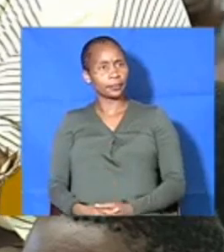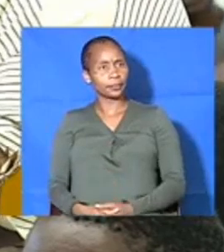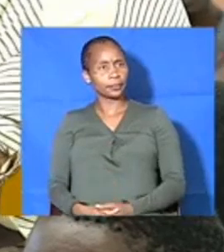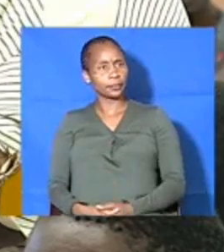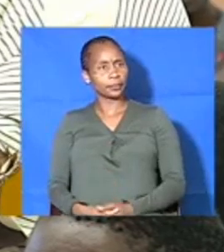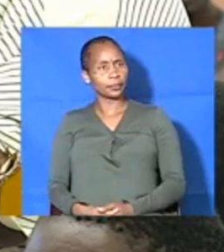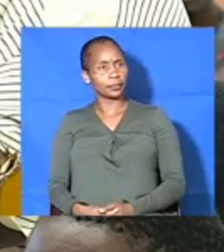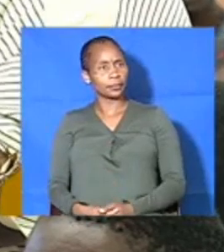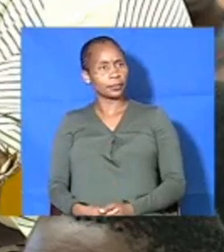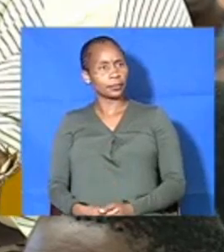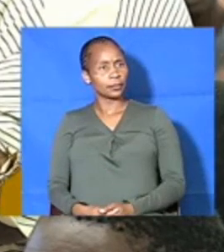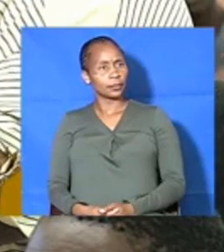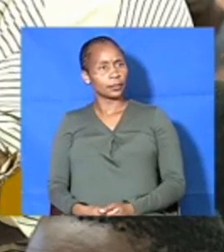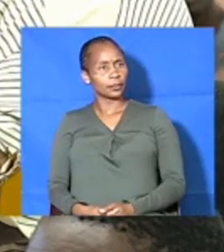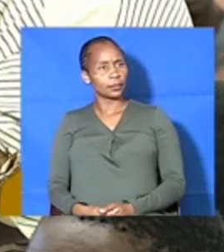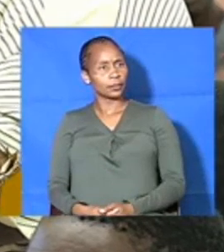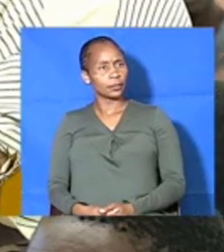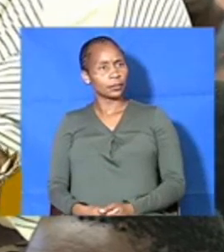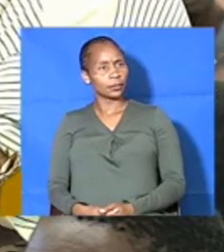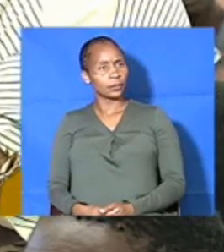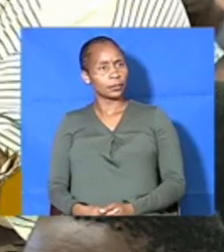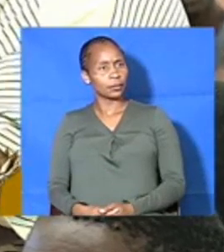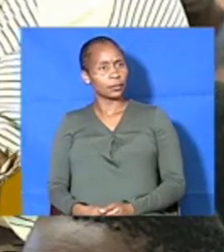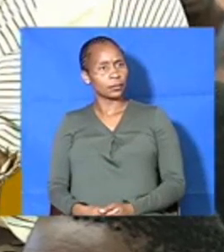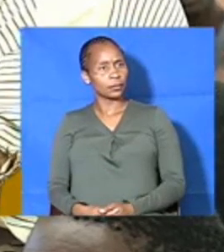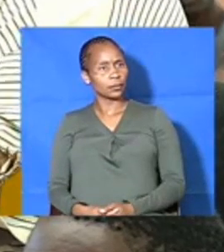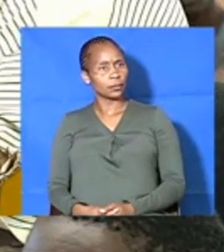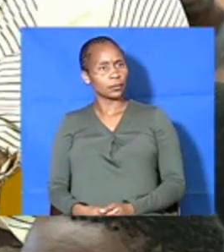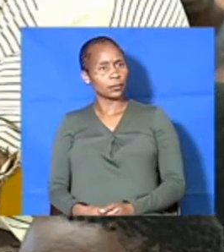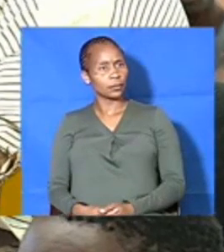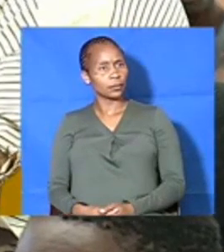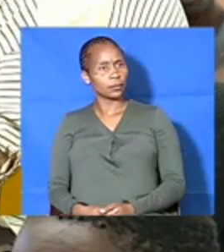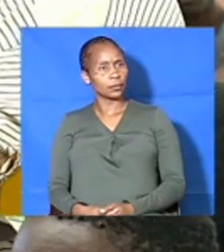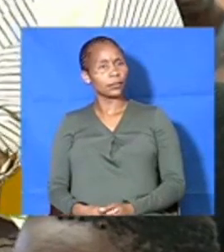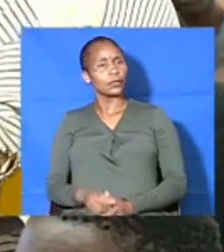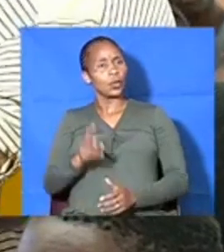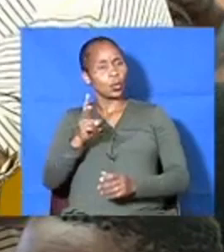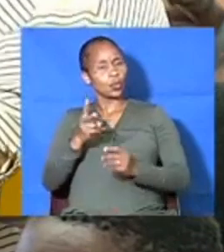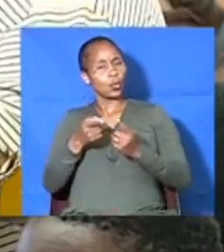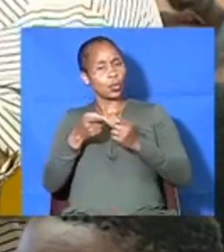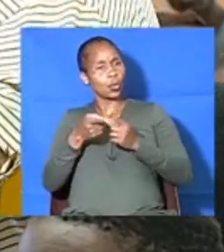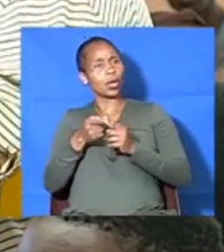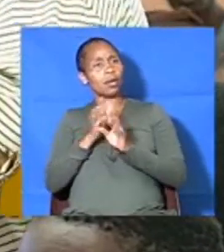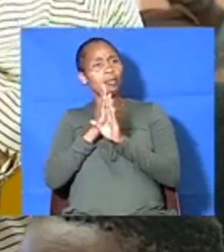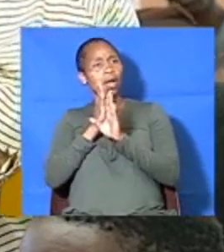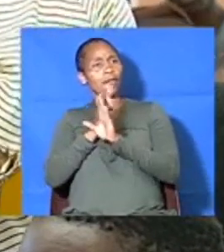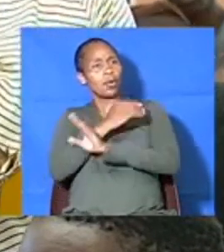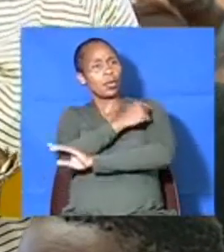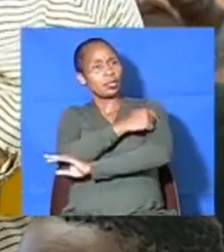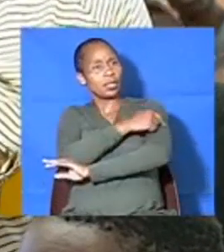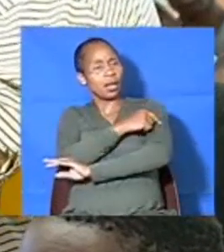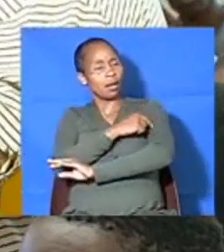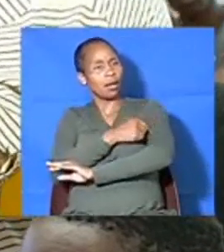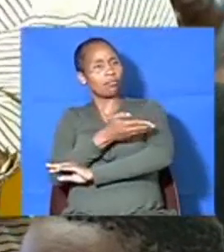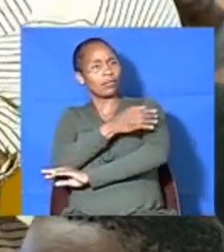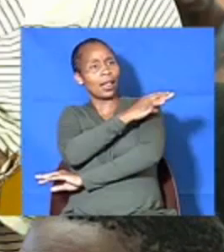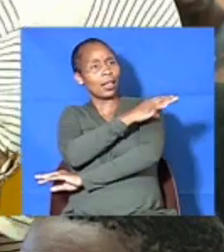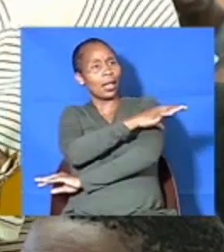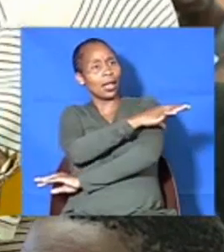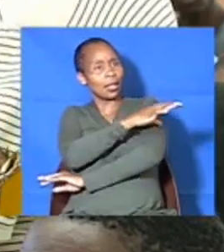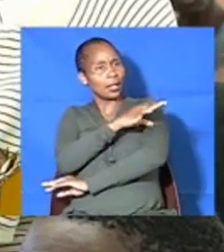defenseless. There are those whom, when we tell them that there are no medication or equipment, they